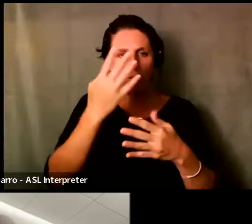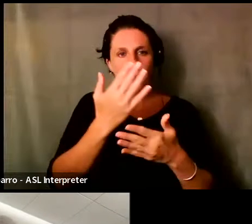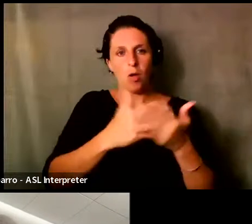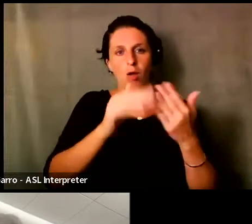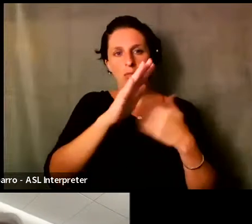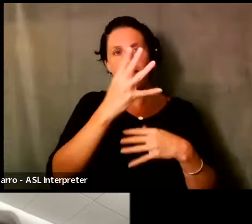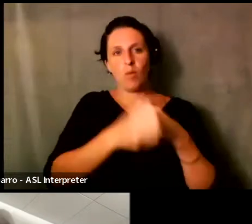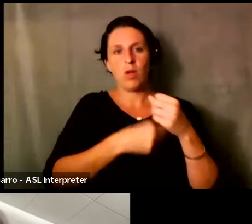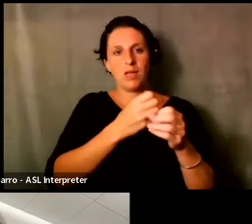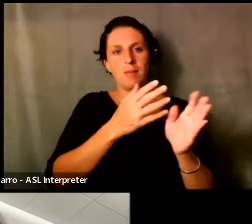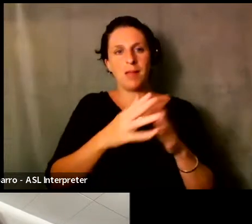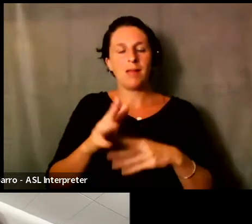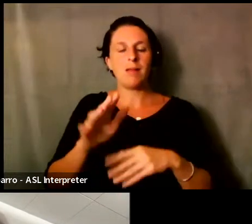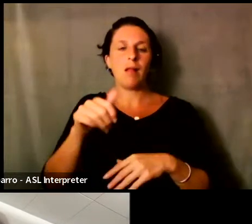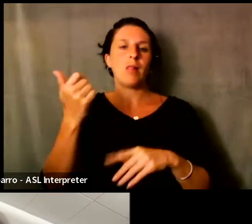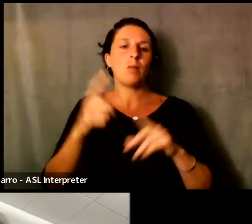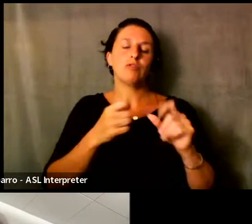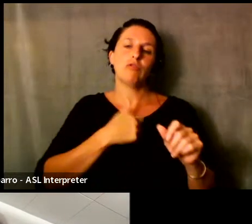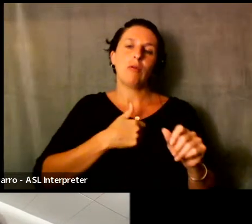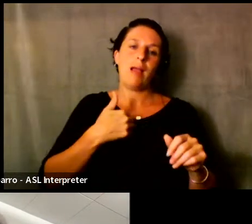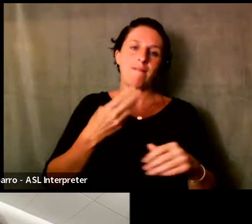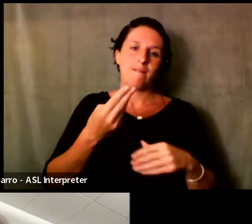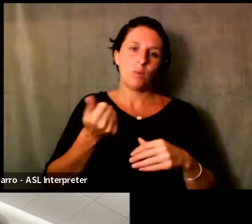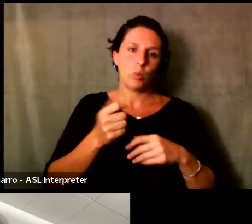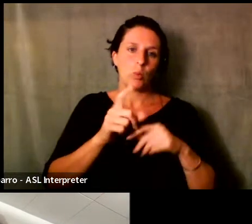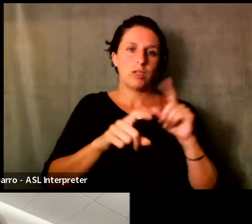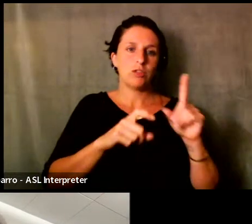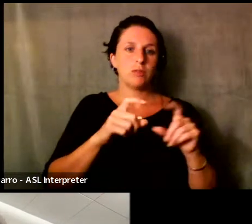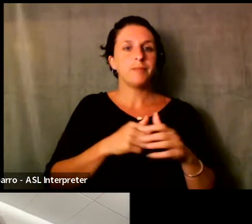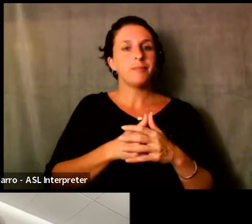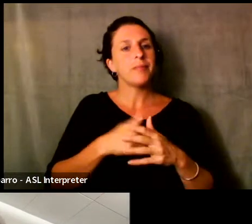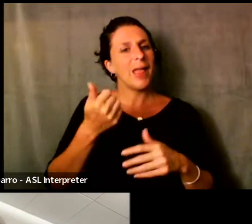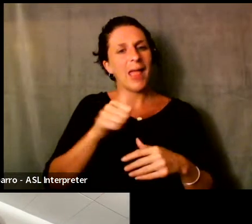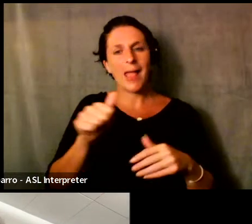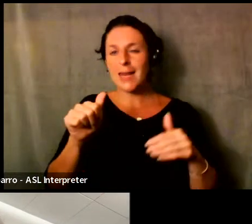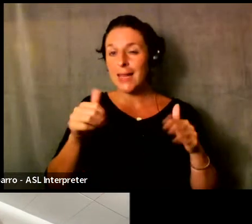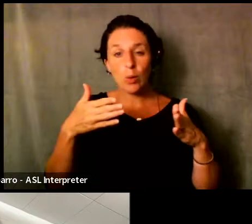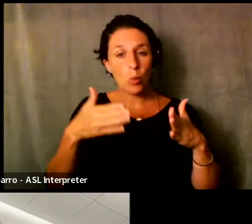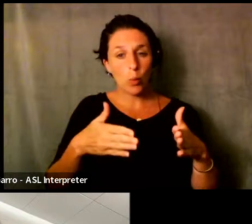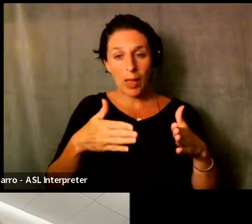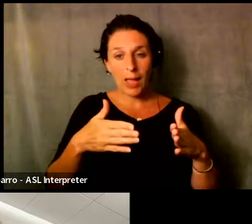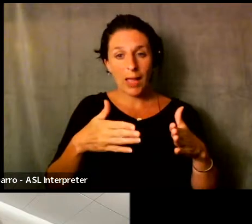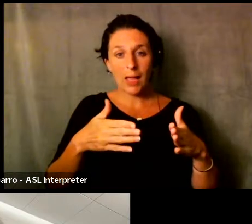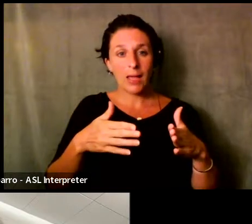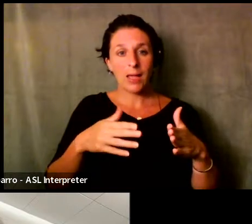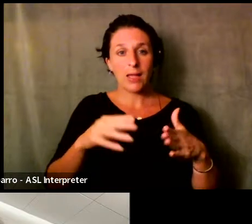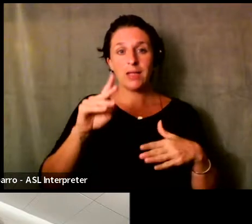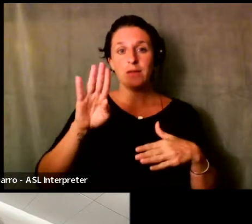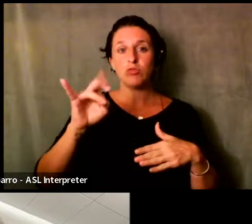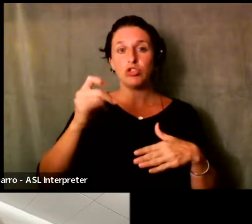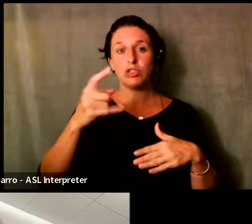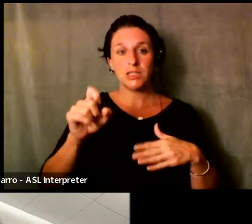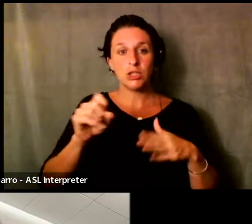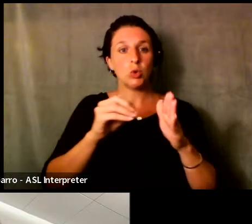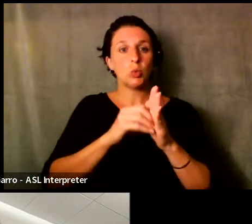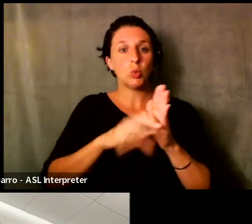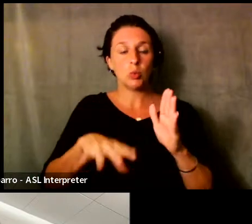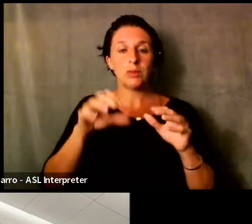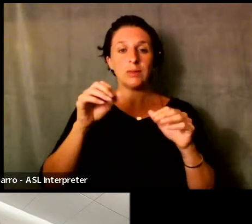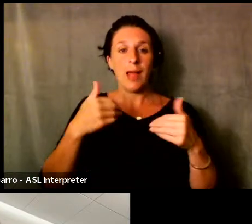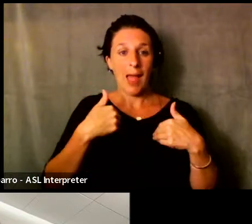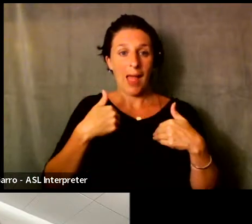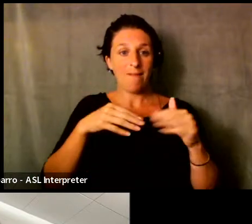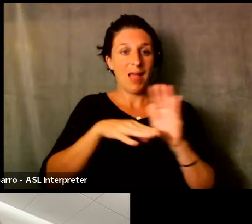Another question, sorry, I have a few. Is there any way that the bridge students can have access to any of